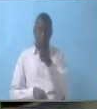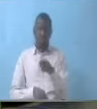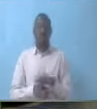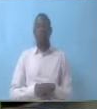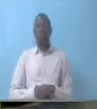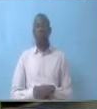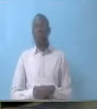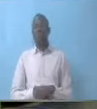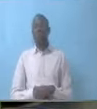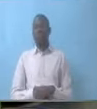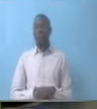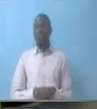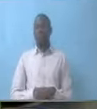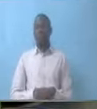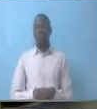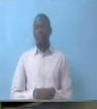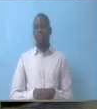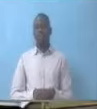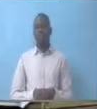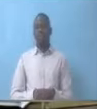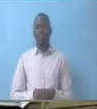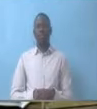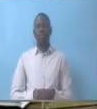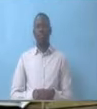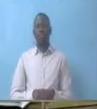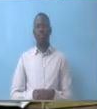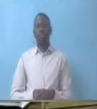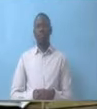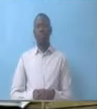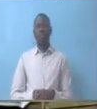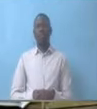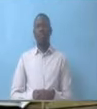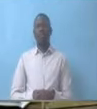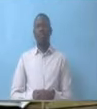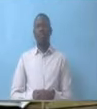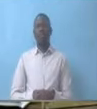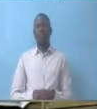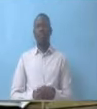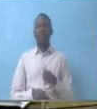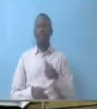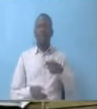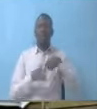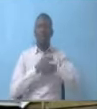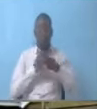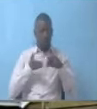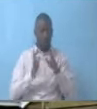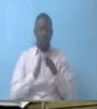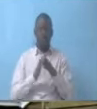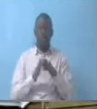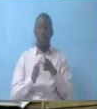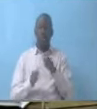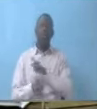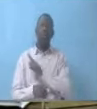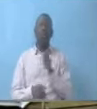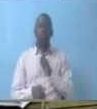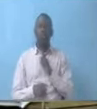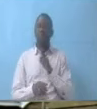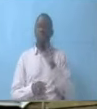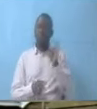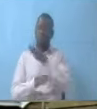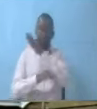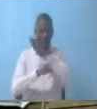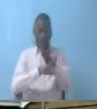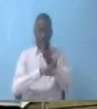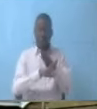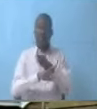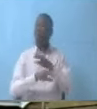tek ci ñeneen noon lañ ko dingaté niñ la ko téggé yow ak ñi ñëw gannaaw yow. In a sense, we condemn all rights violations. Xam